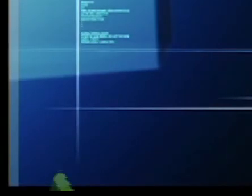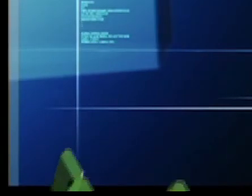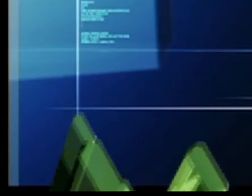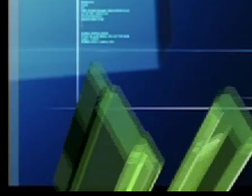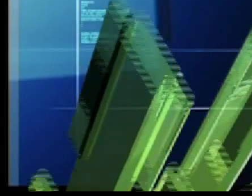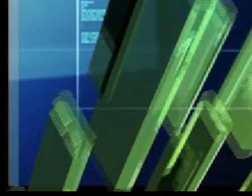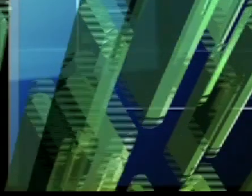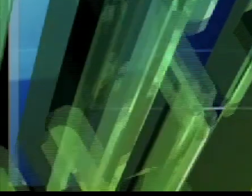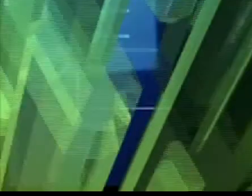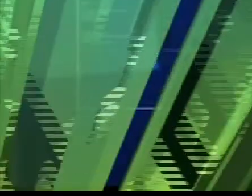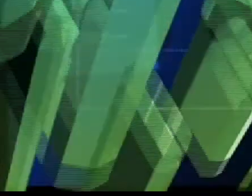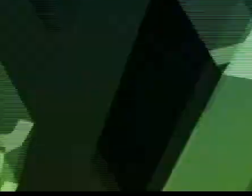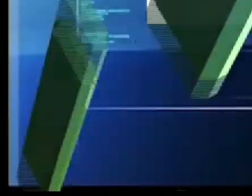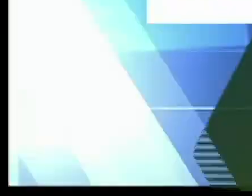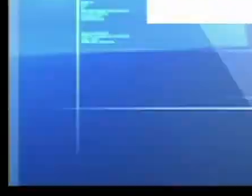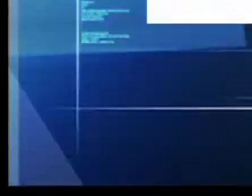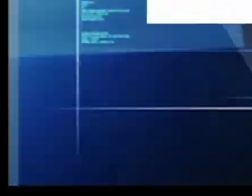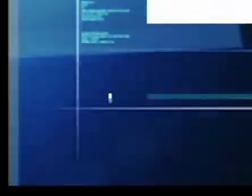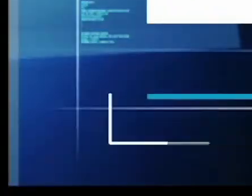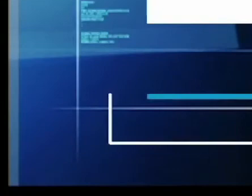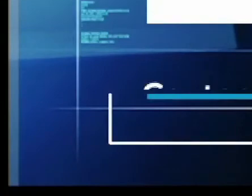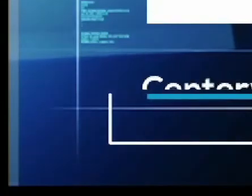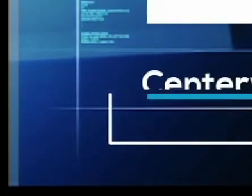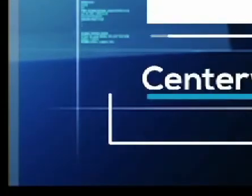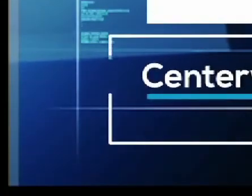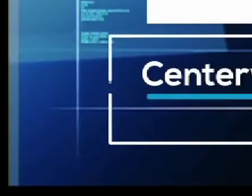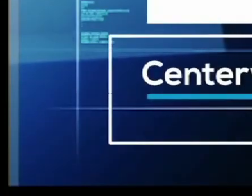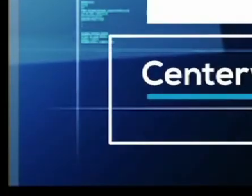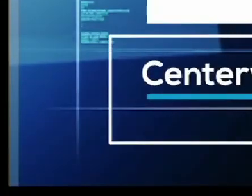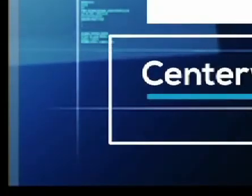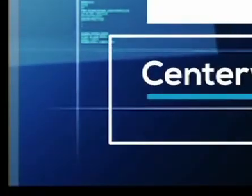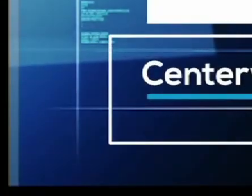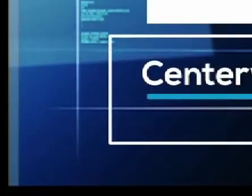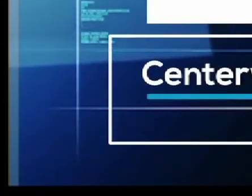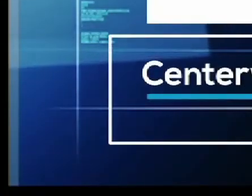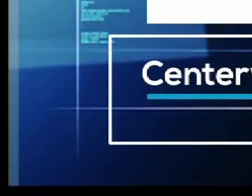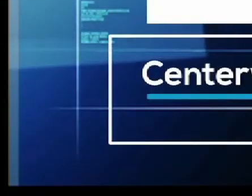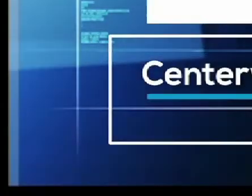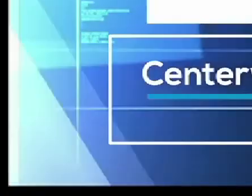This is ZNS Total Sports, brought to you by Fourth Terrace Diagnostic Center.